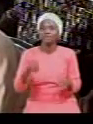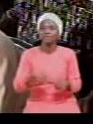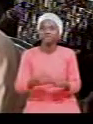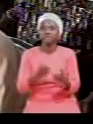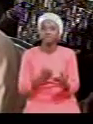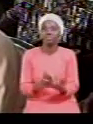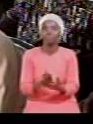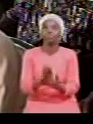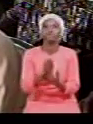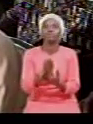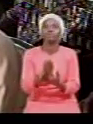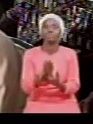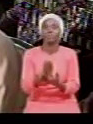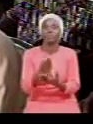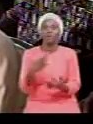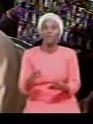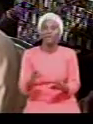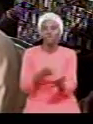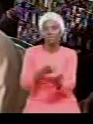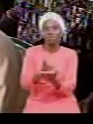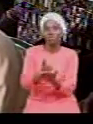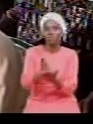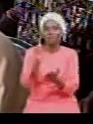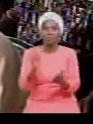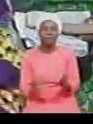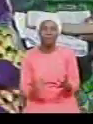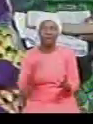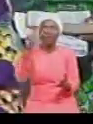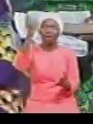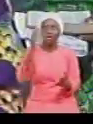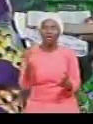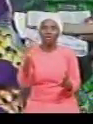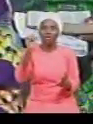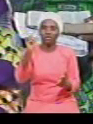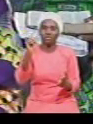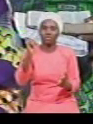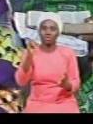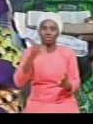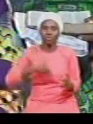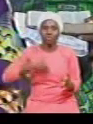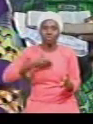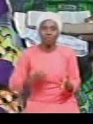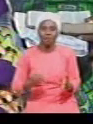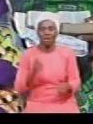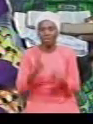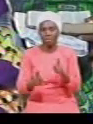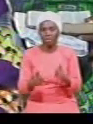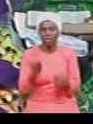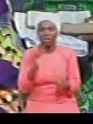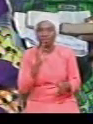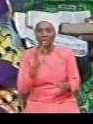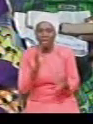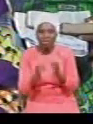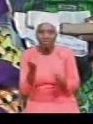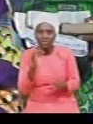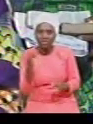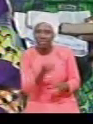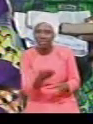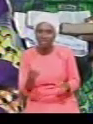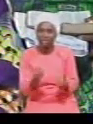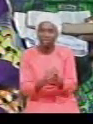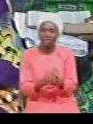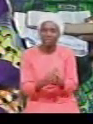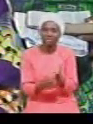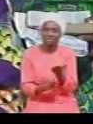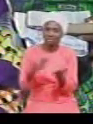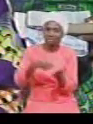honesty by God's willing people. If there's anything that resurrection has done for